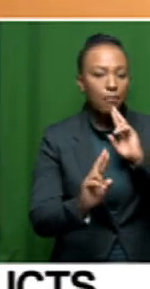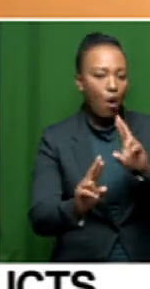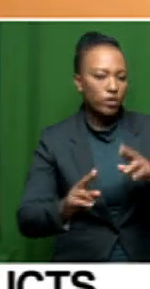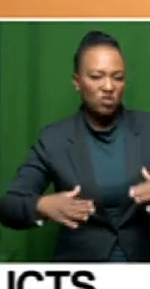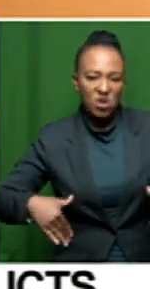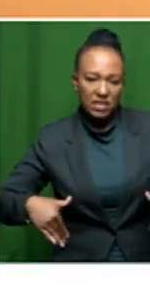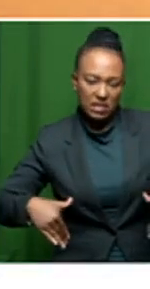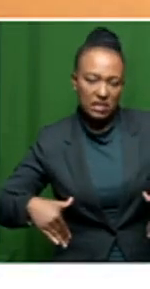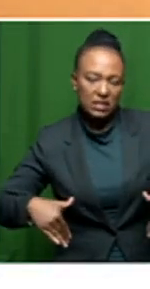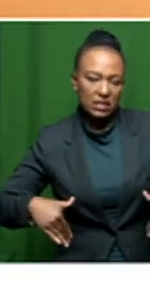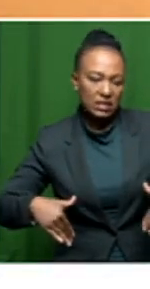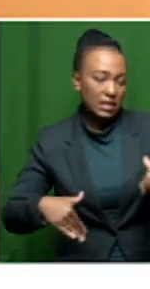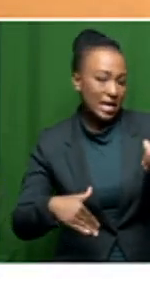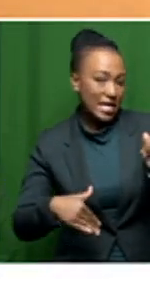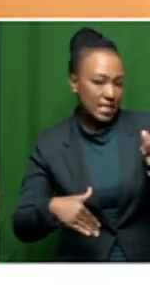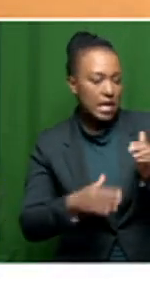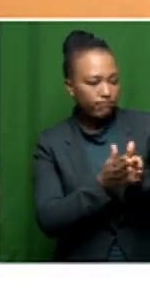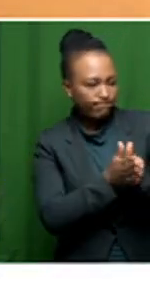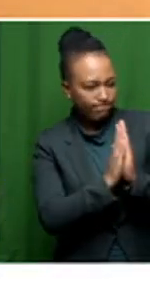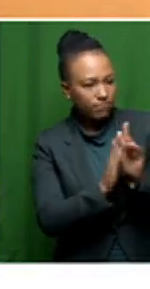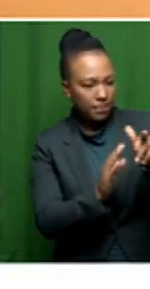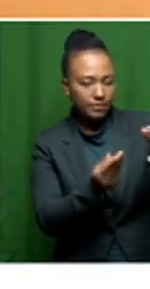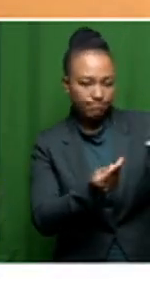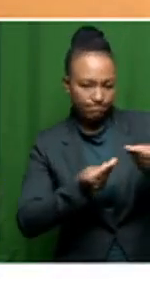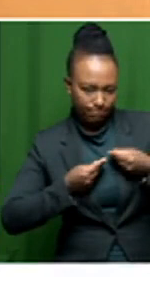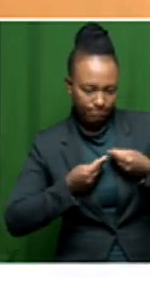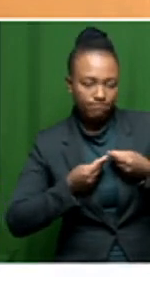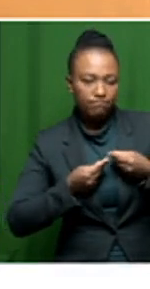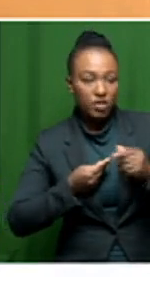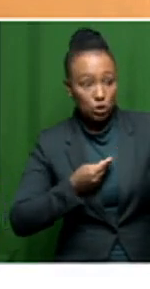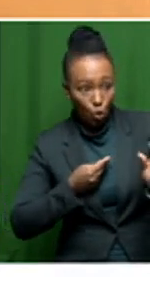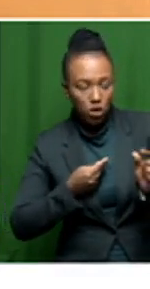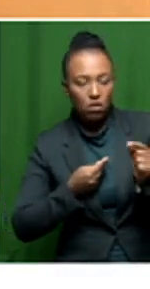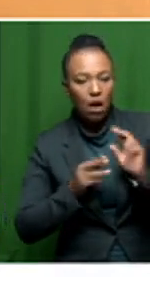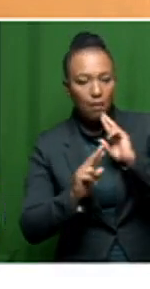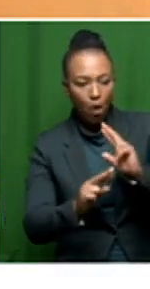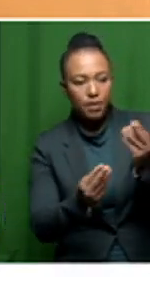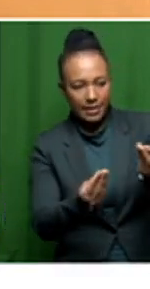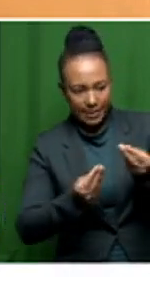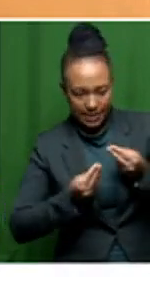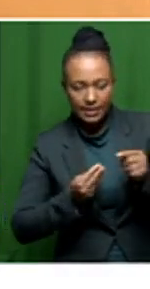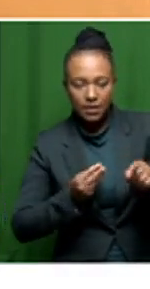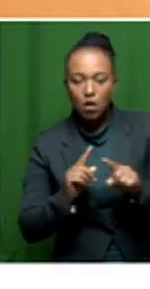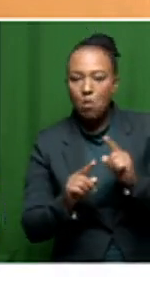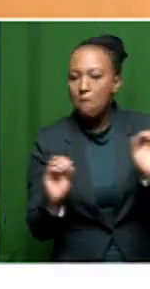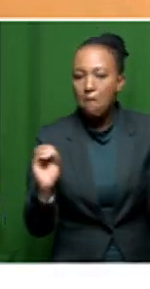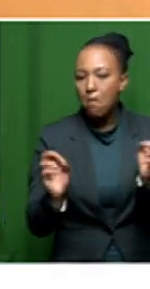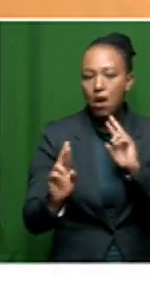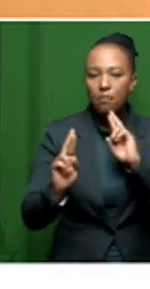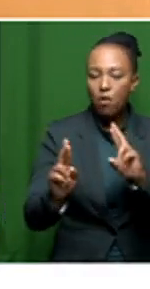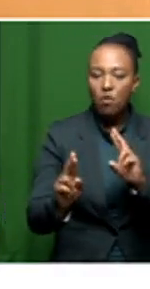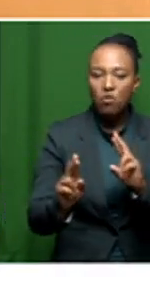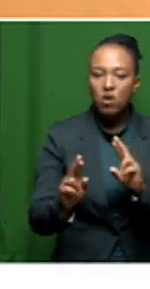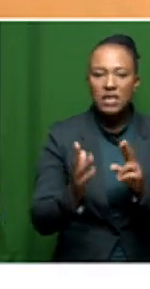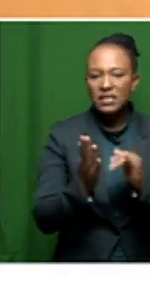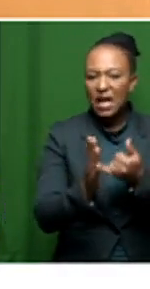them yesterday that we need a report as soon as possible, because there was no report. It was just